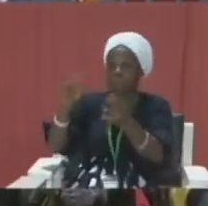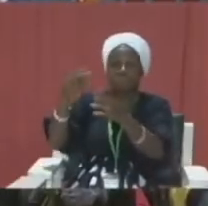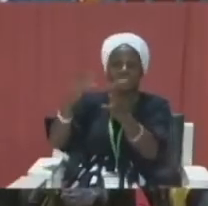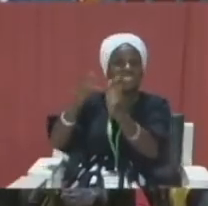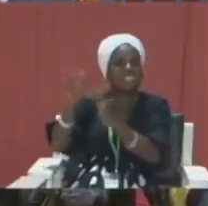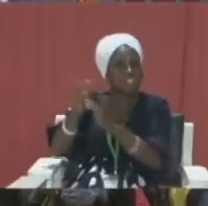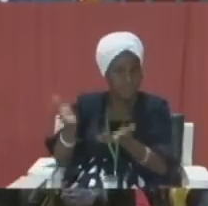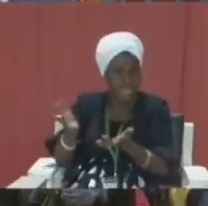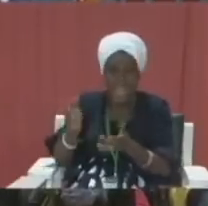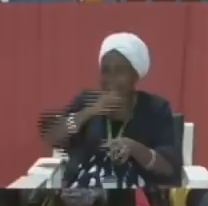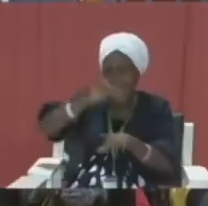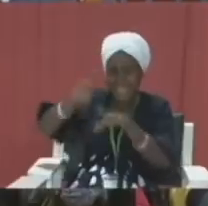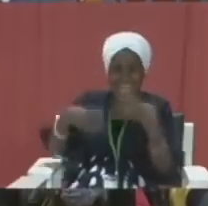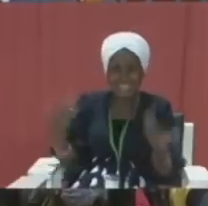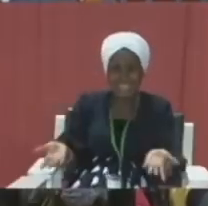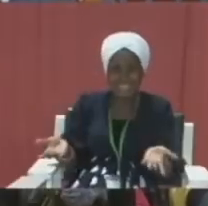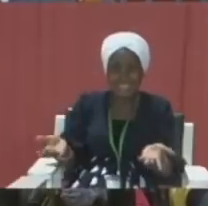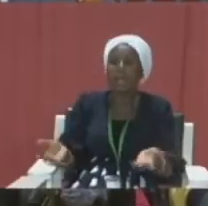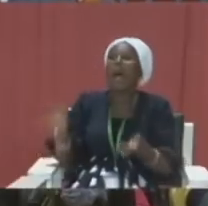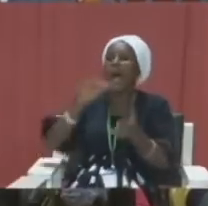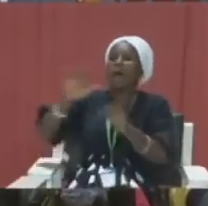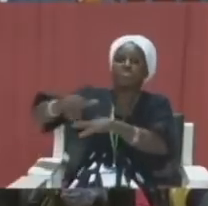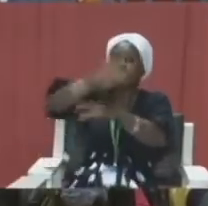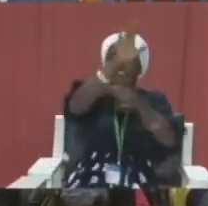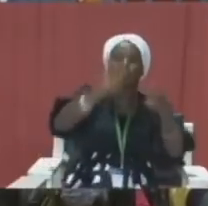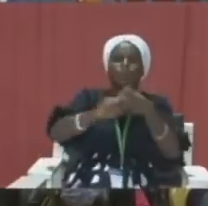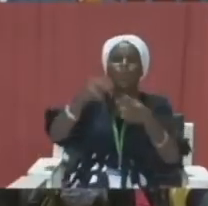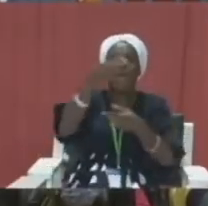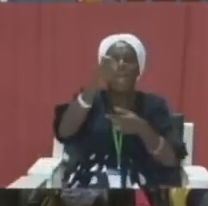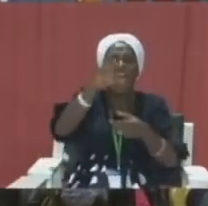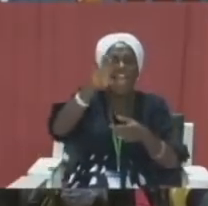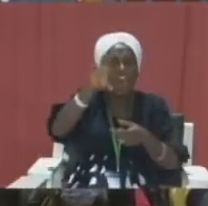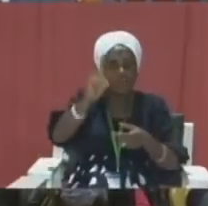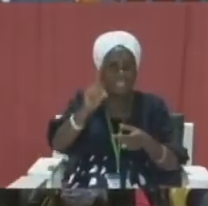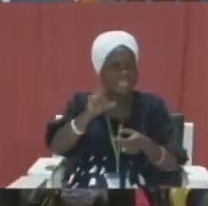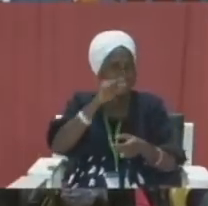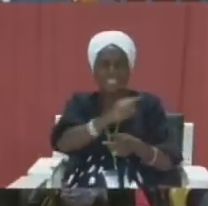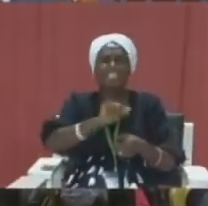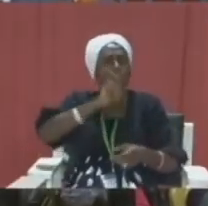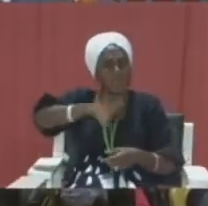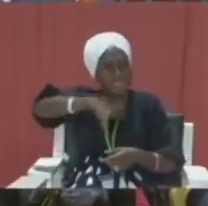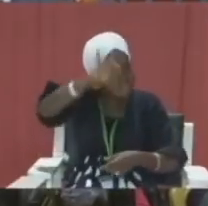I sent him to Herod. He did not find fault in him.